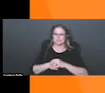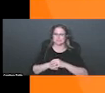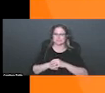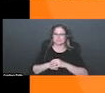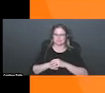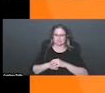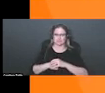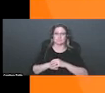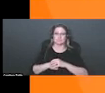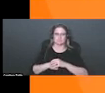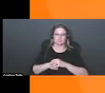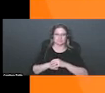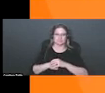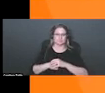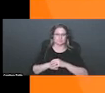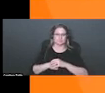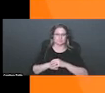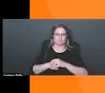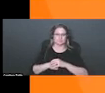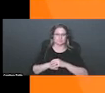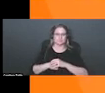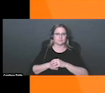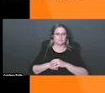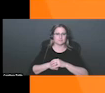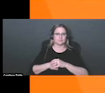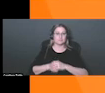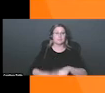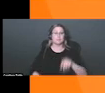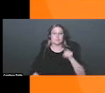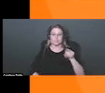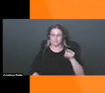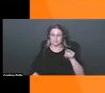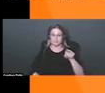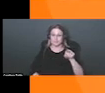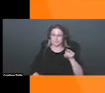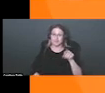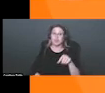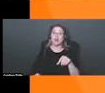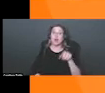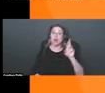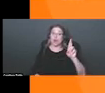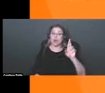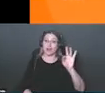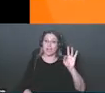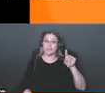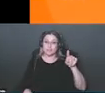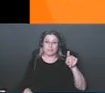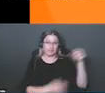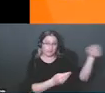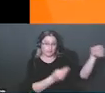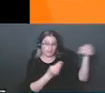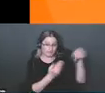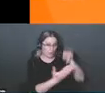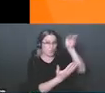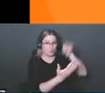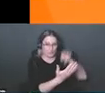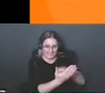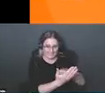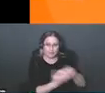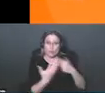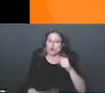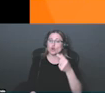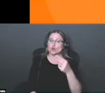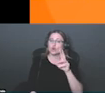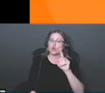So the first thing you're going to do is you're going to read the RFP or the grant call. This is so important